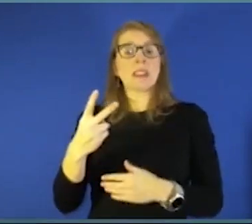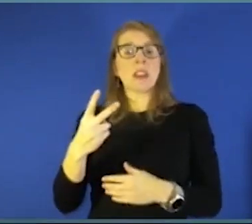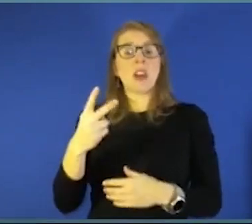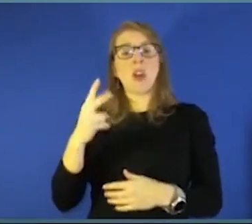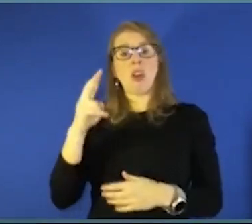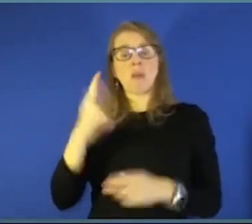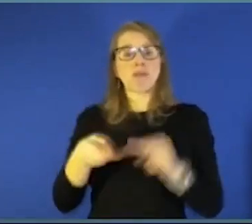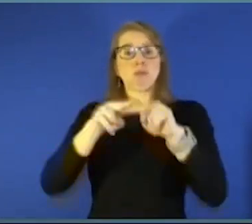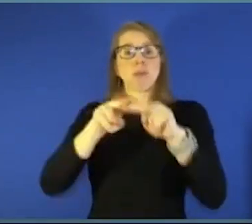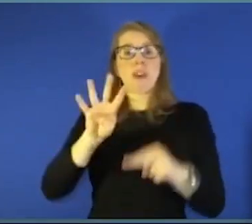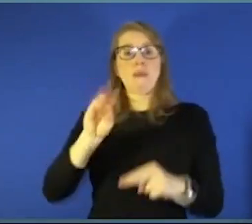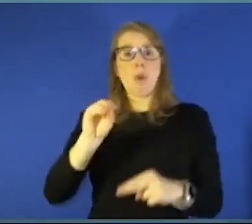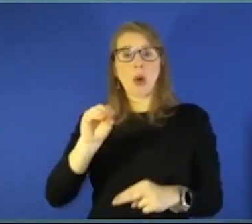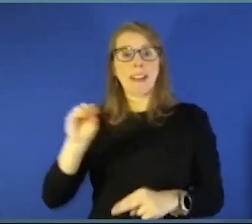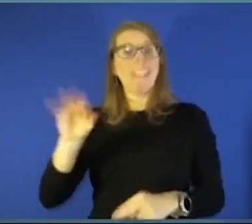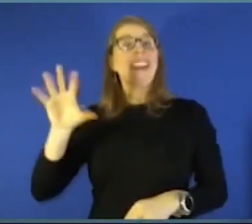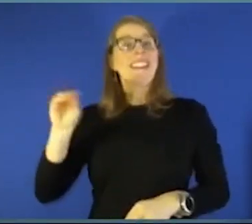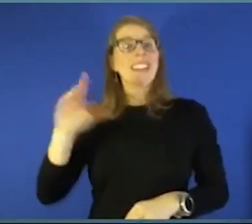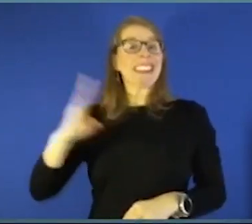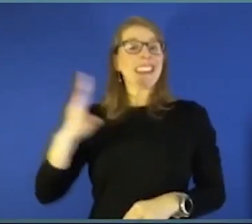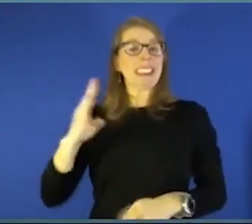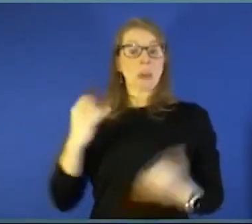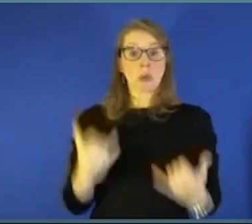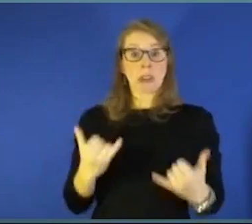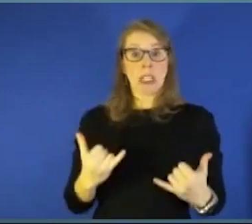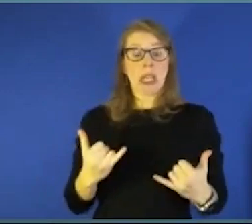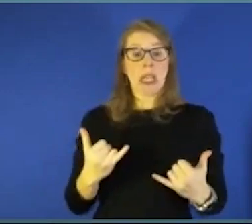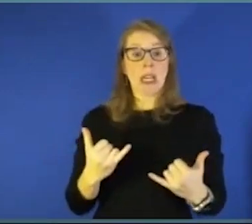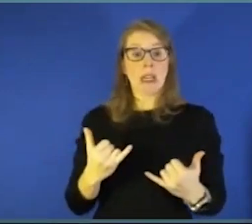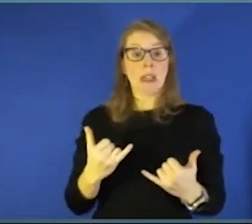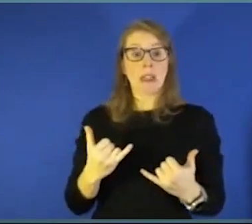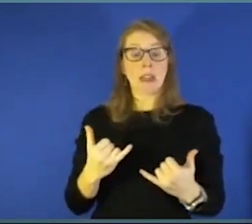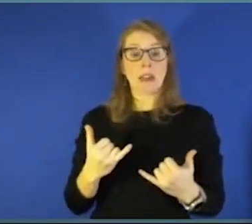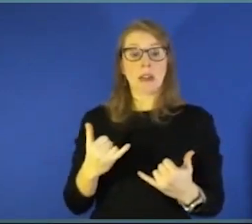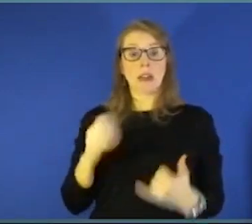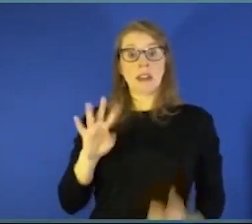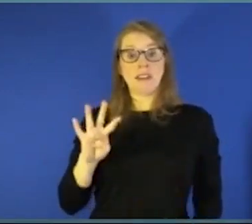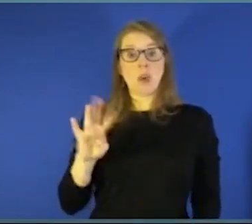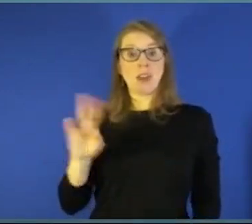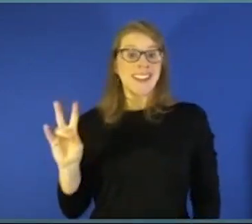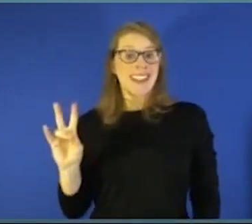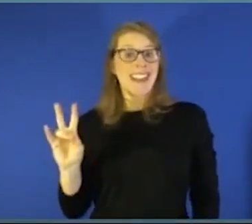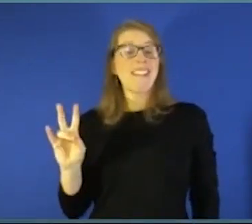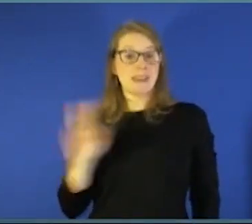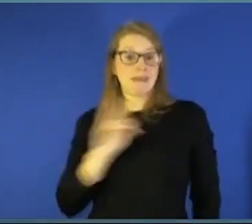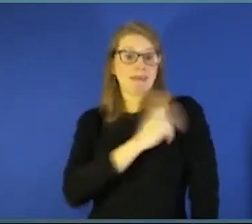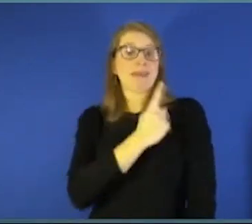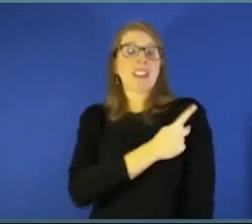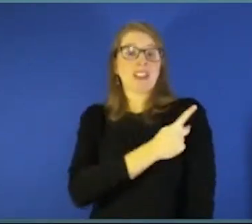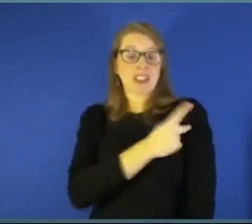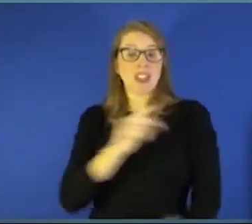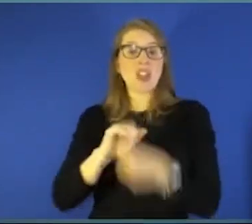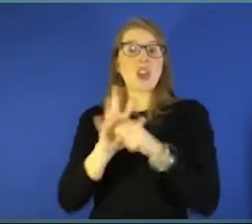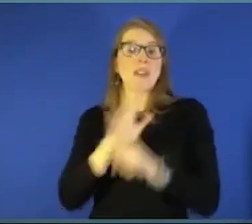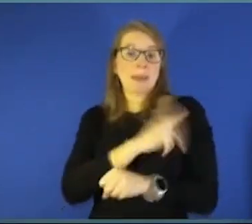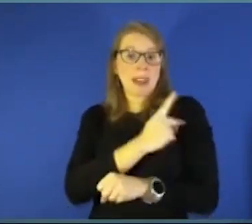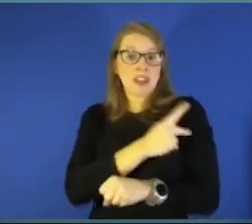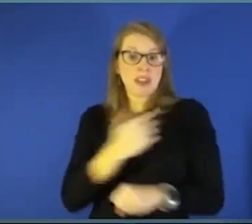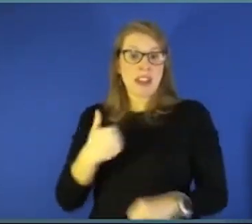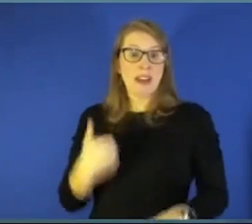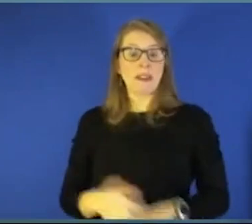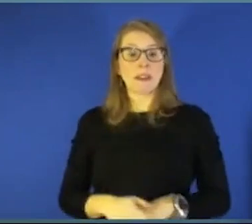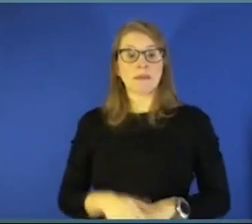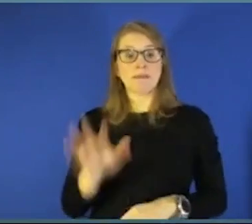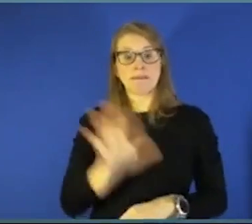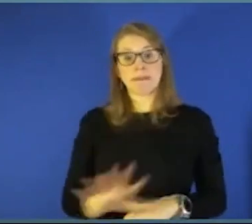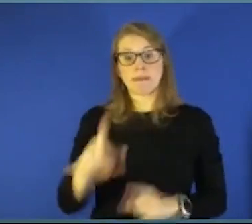50s. Today, the hot off the press, we're at 47 COVID patients. That is